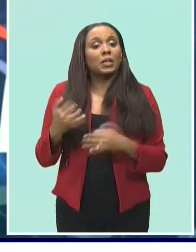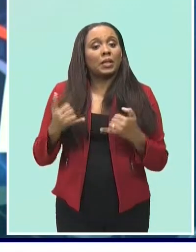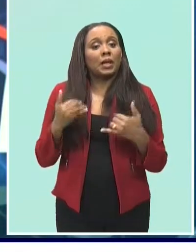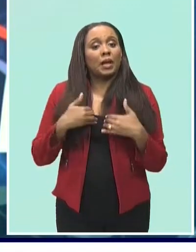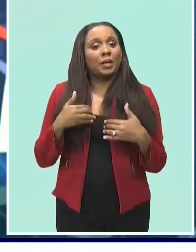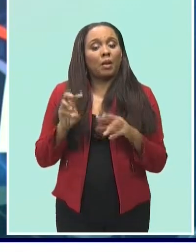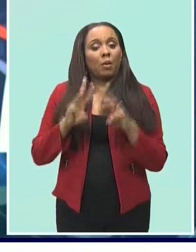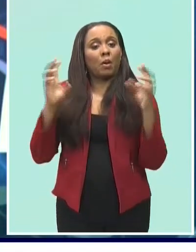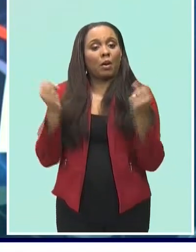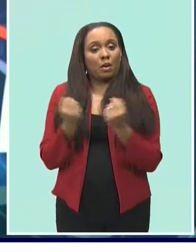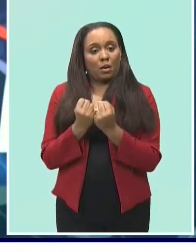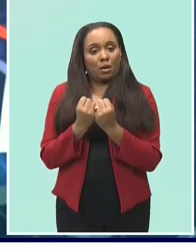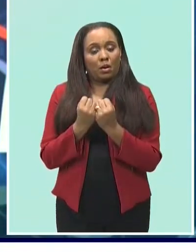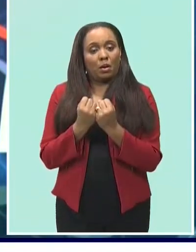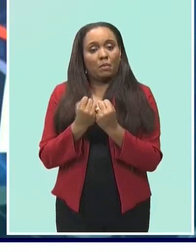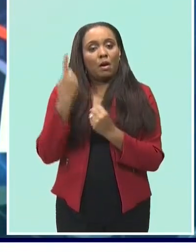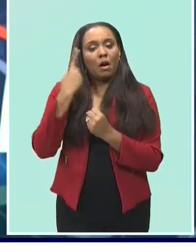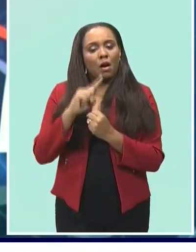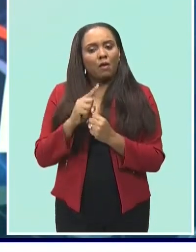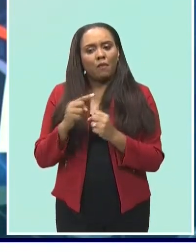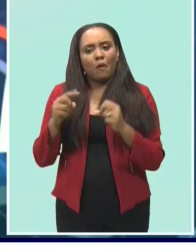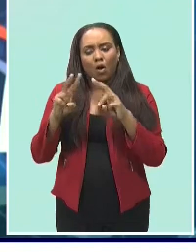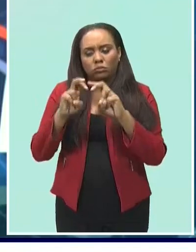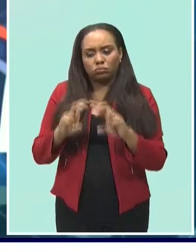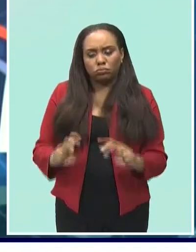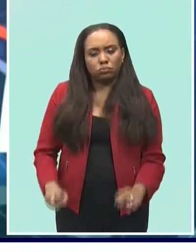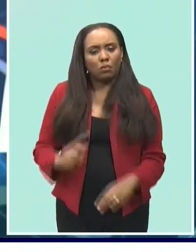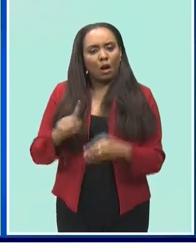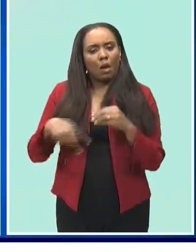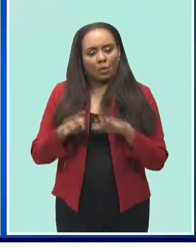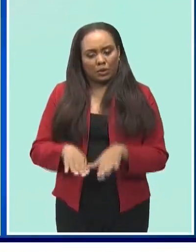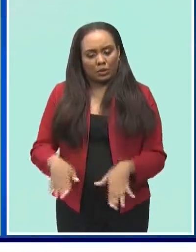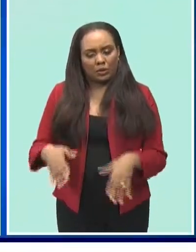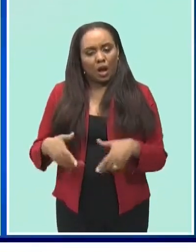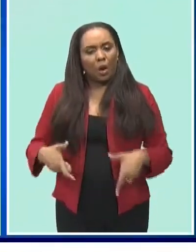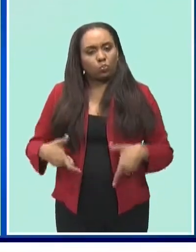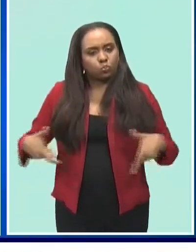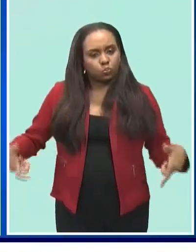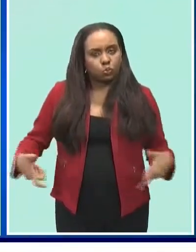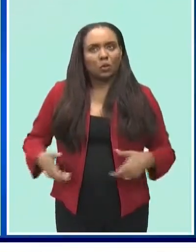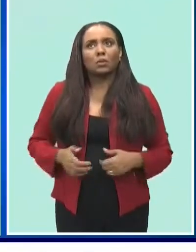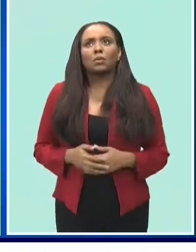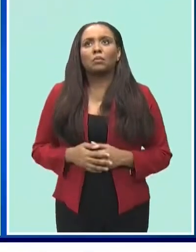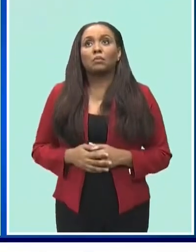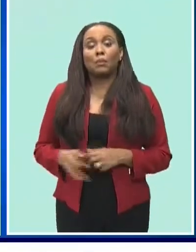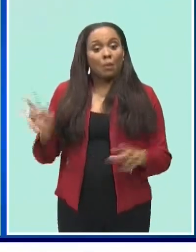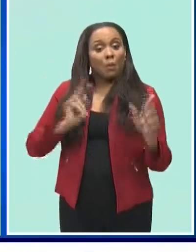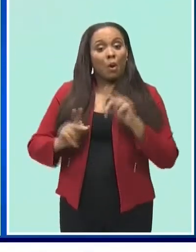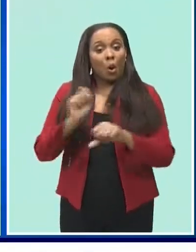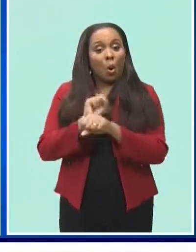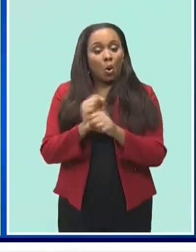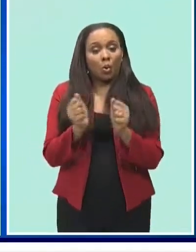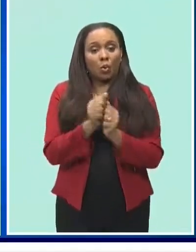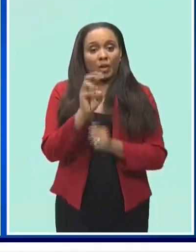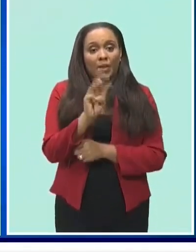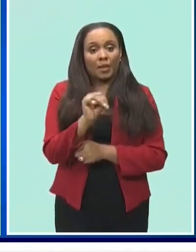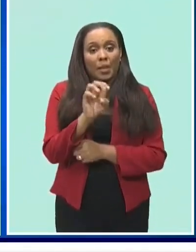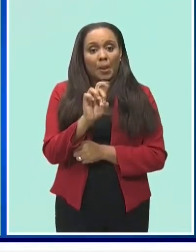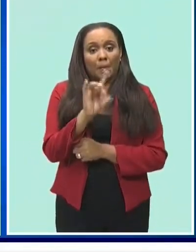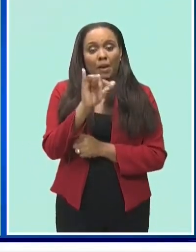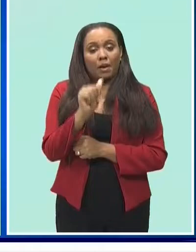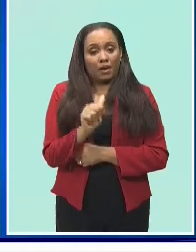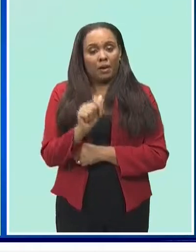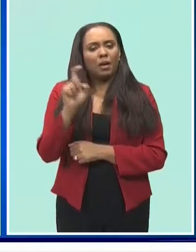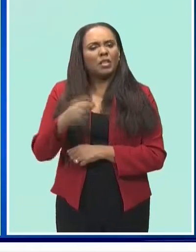Stroke Foundation. Sharika Griffith tells us more. Media houses in Barbados are being encouraged to use their various